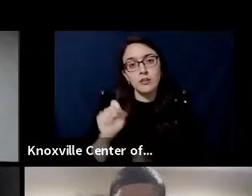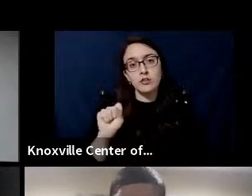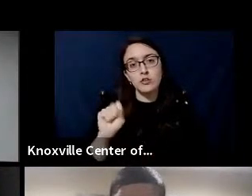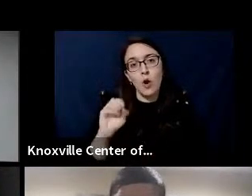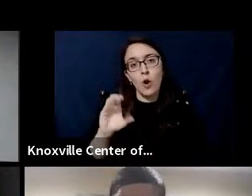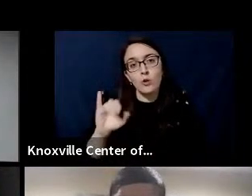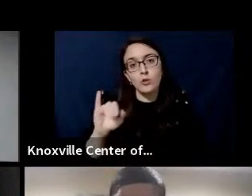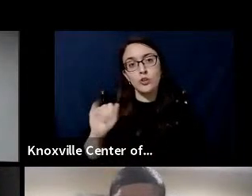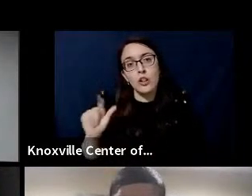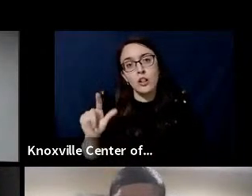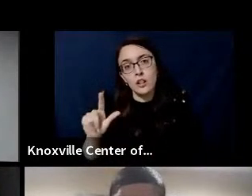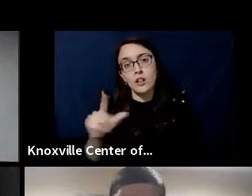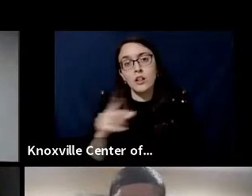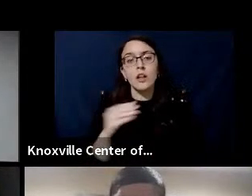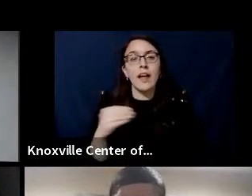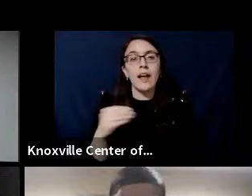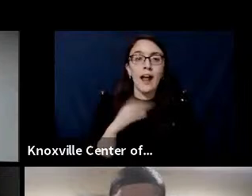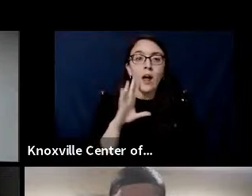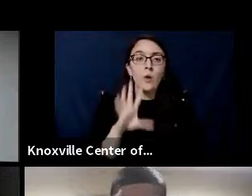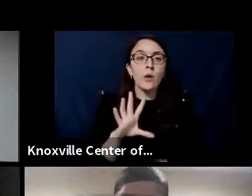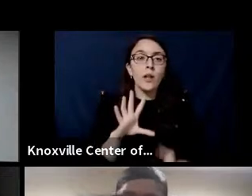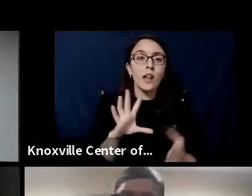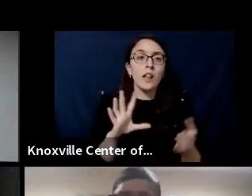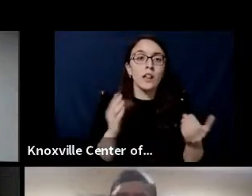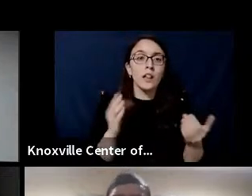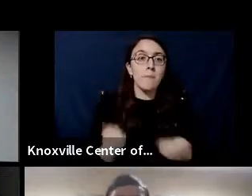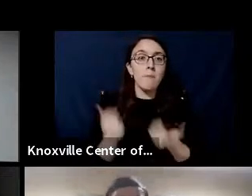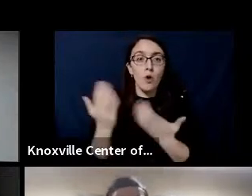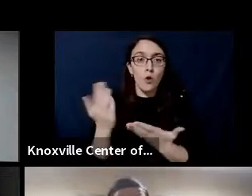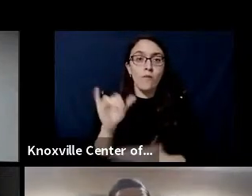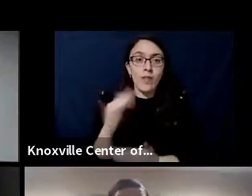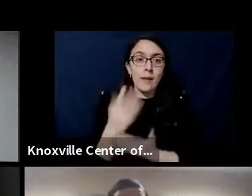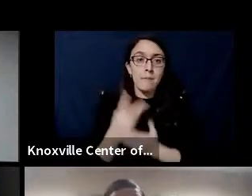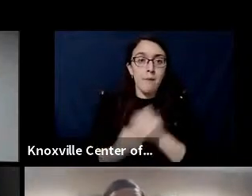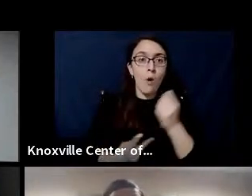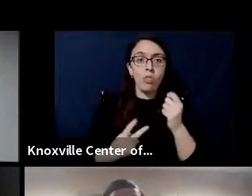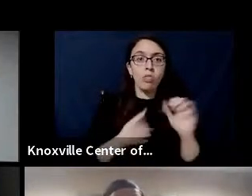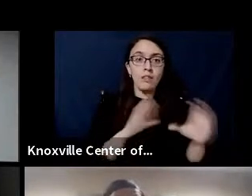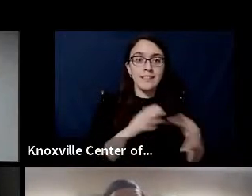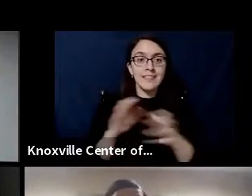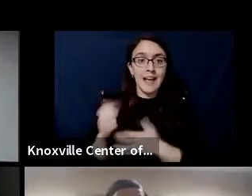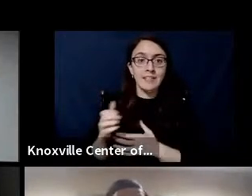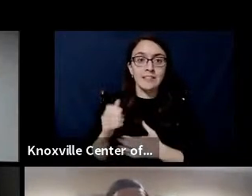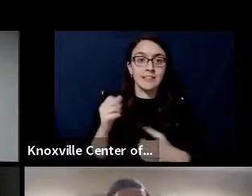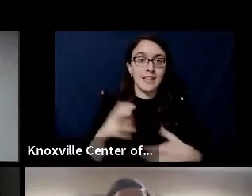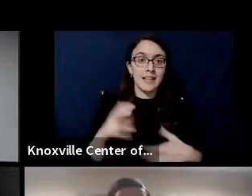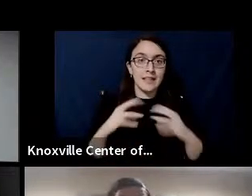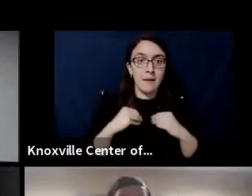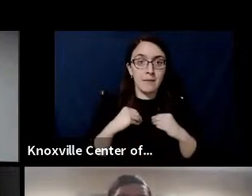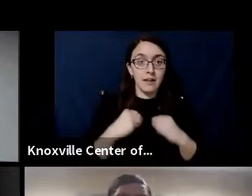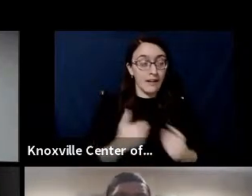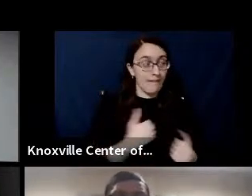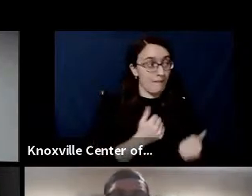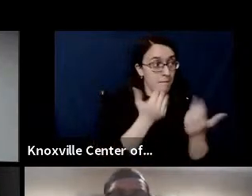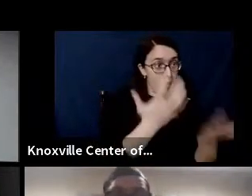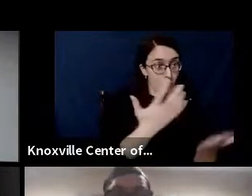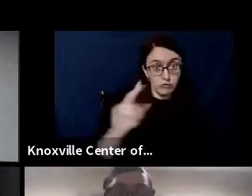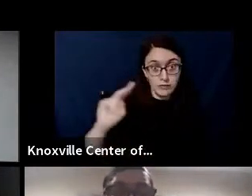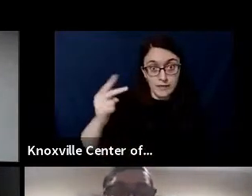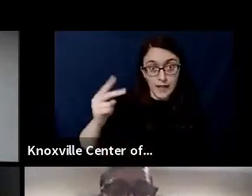move that the both sets be accepted. So we have a motion. Is there a second to that